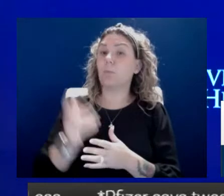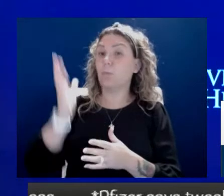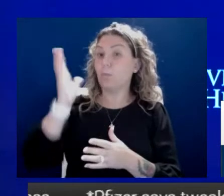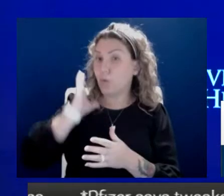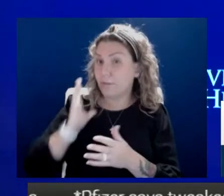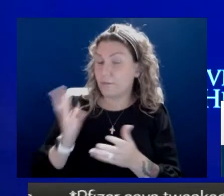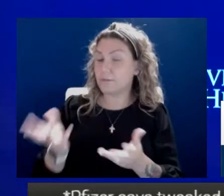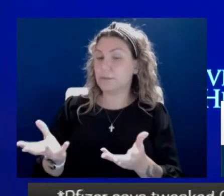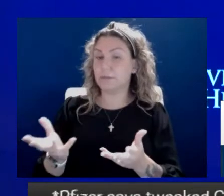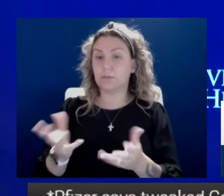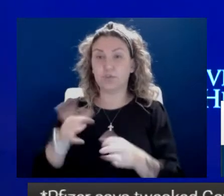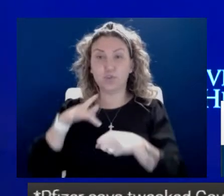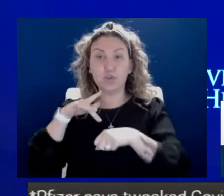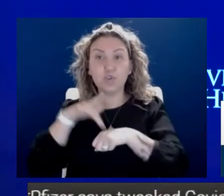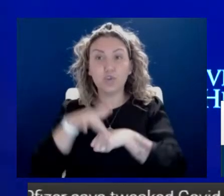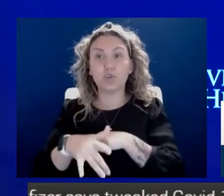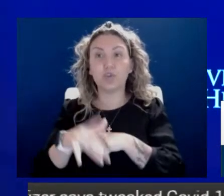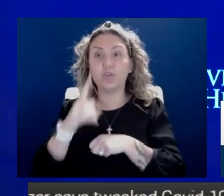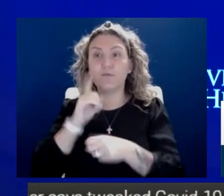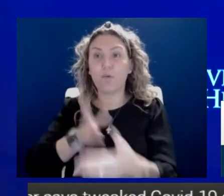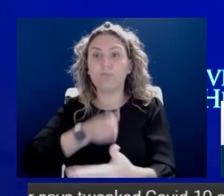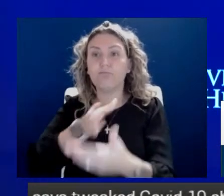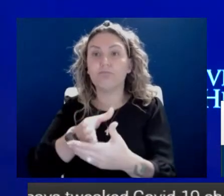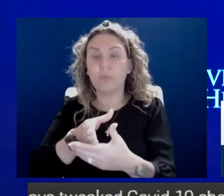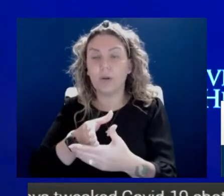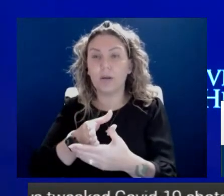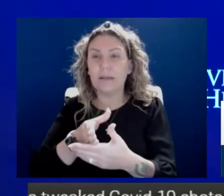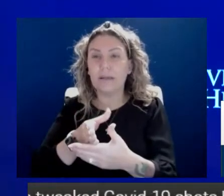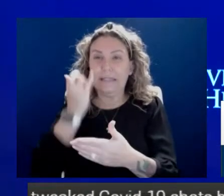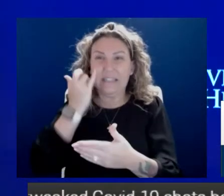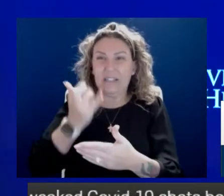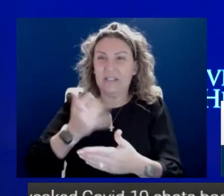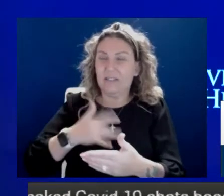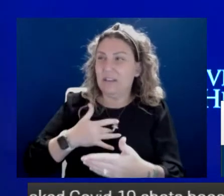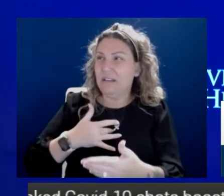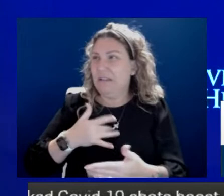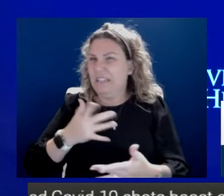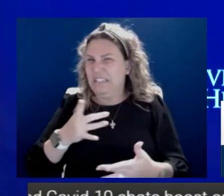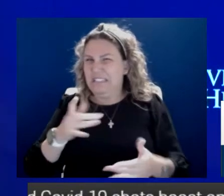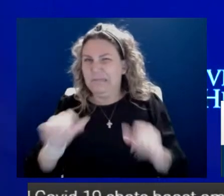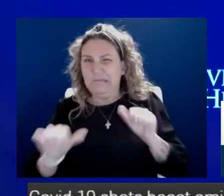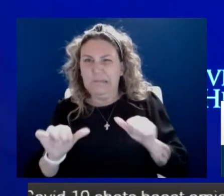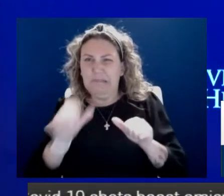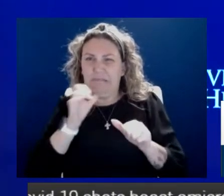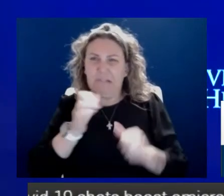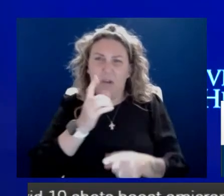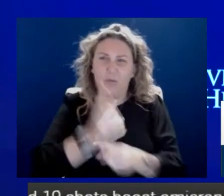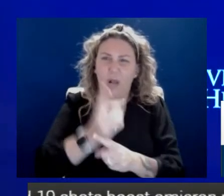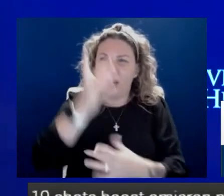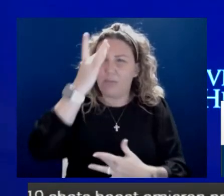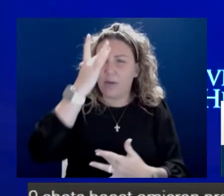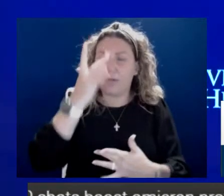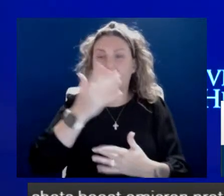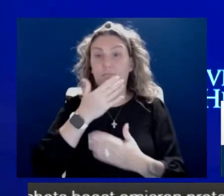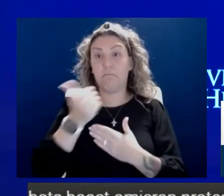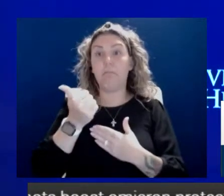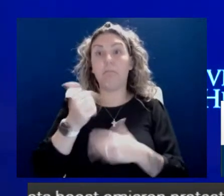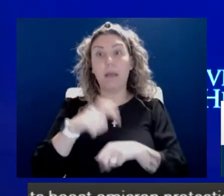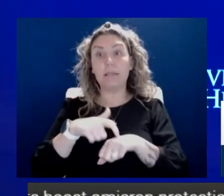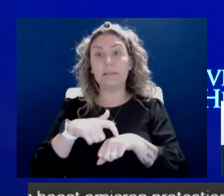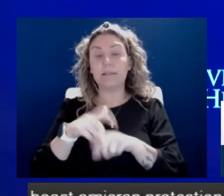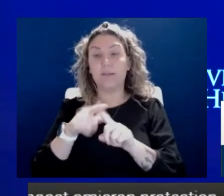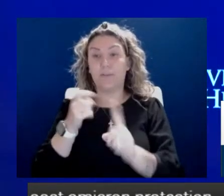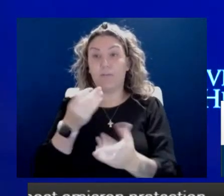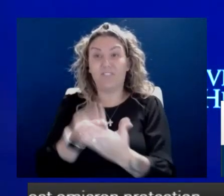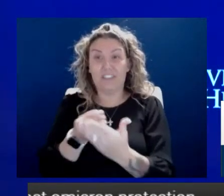can have an intervention with when you're not feeling well or when something's not right is probably the best time from a financial